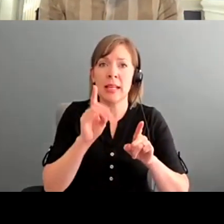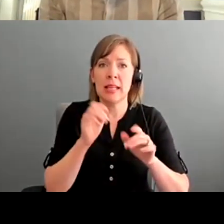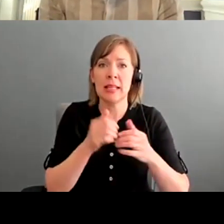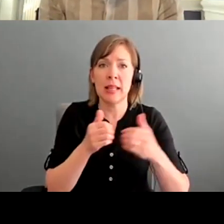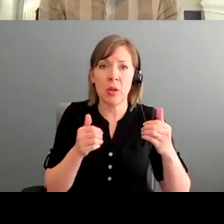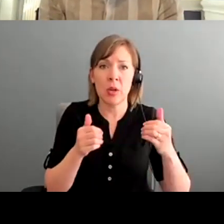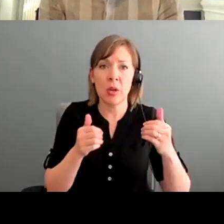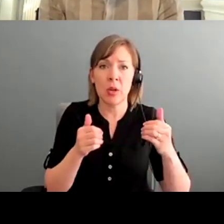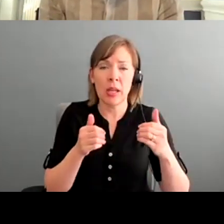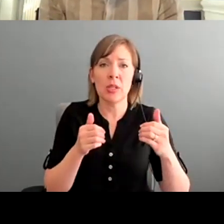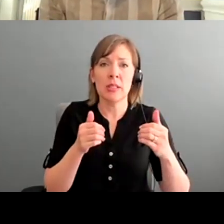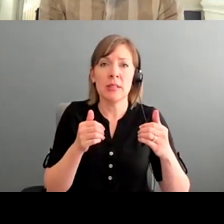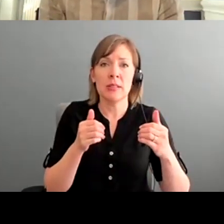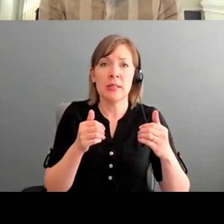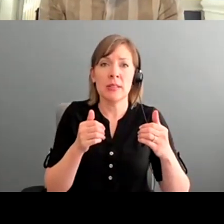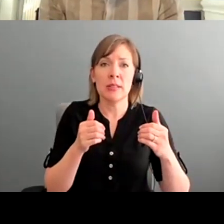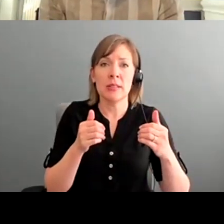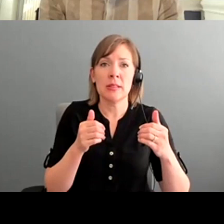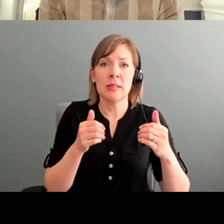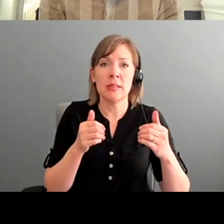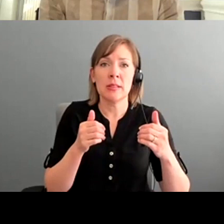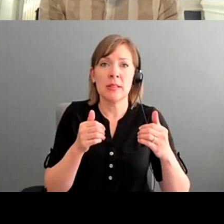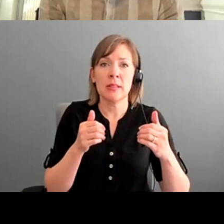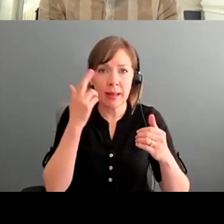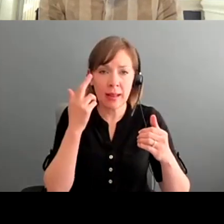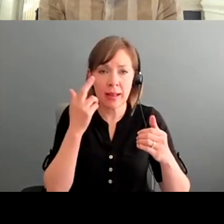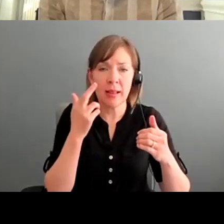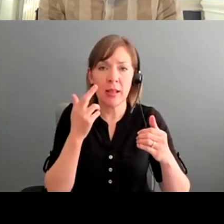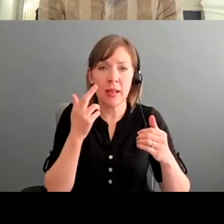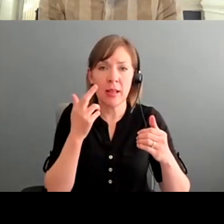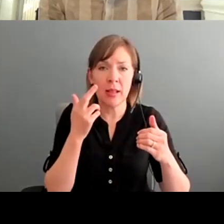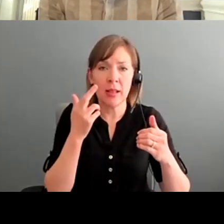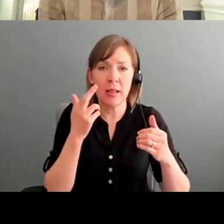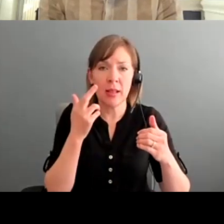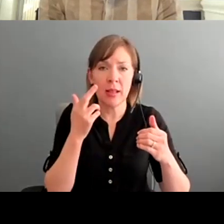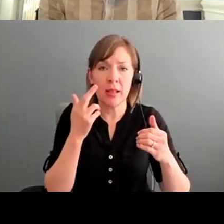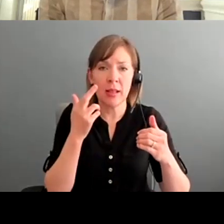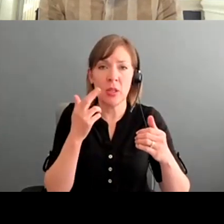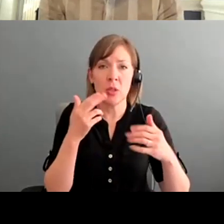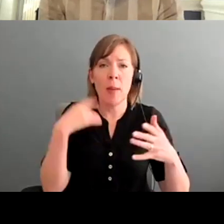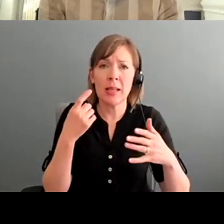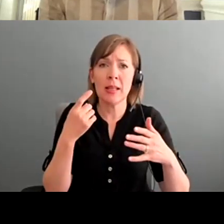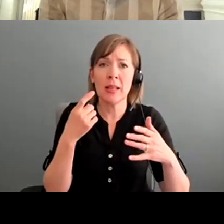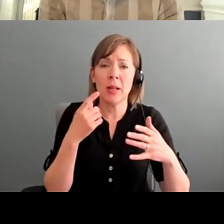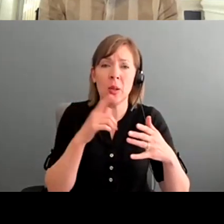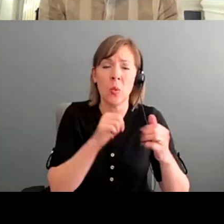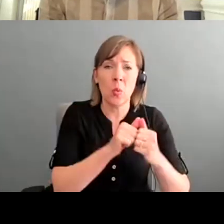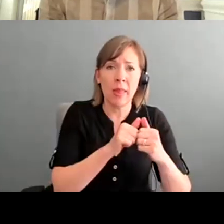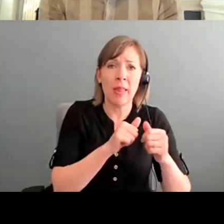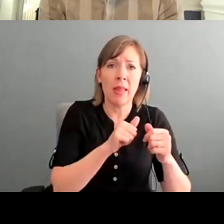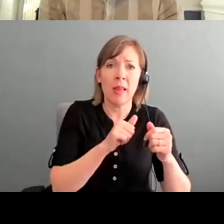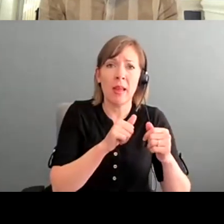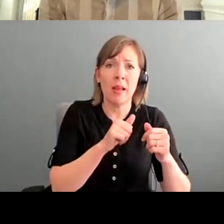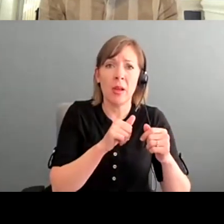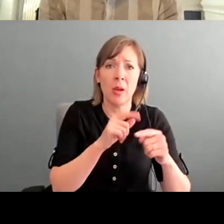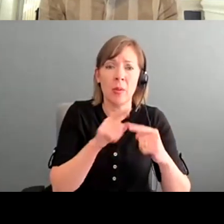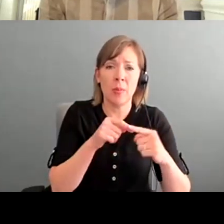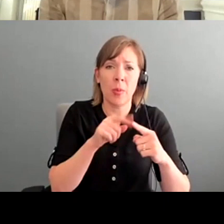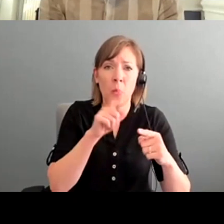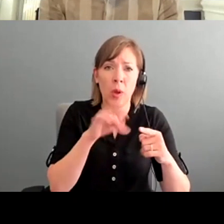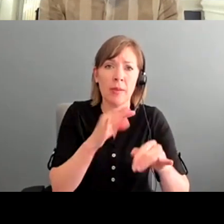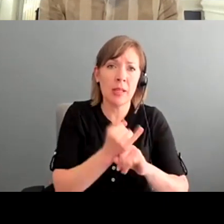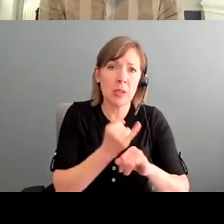desegregationist reasoning. So I'm wondering then, with regards to the